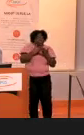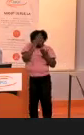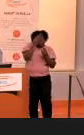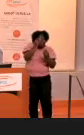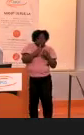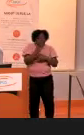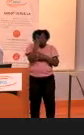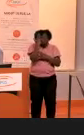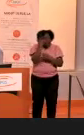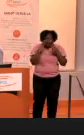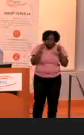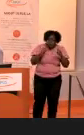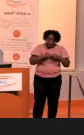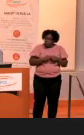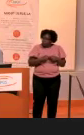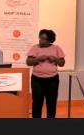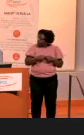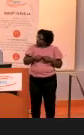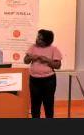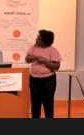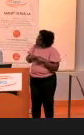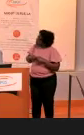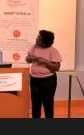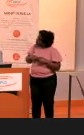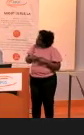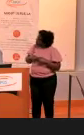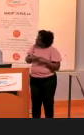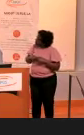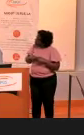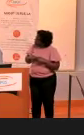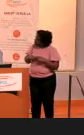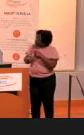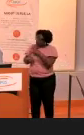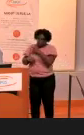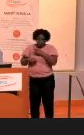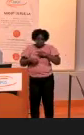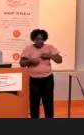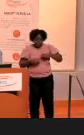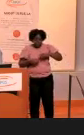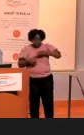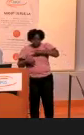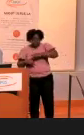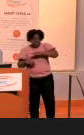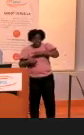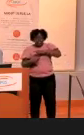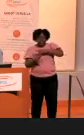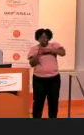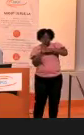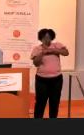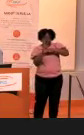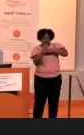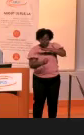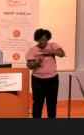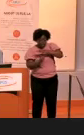about why it works. And one of the things I want to highlight out here, these are 5-year studies. And